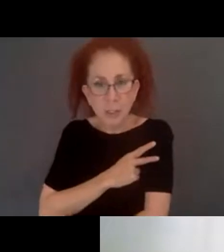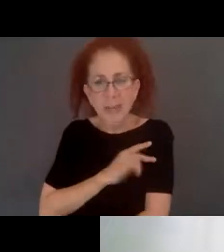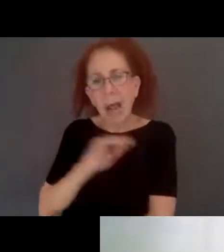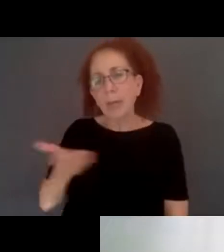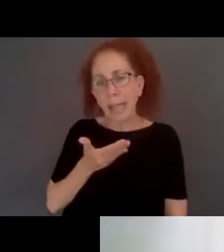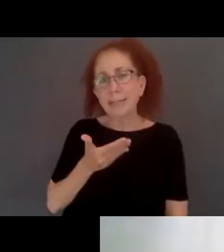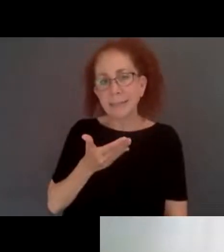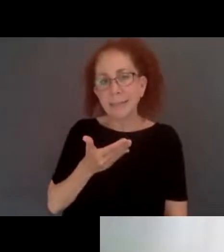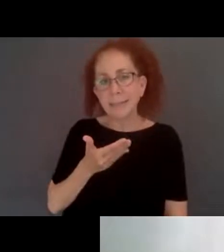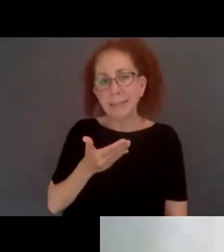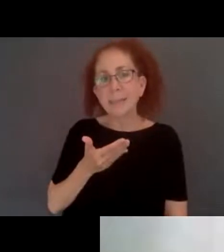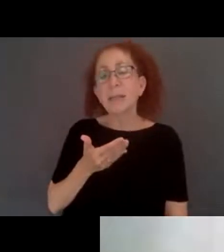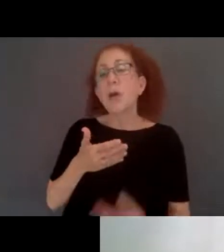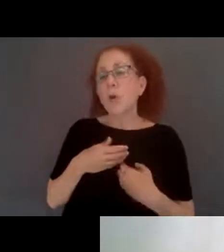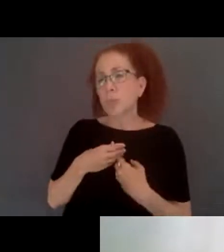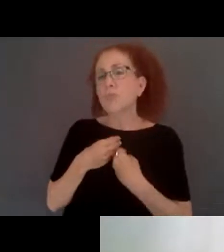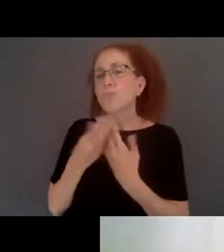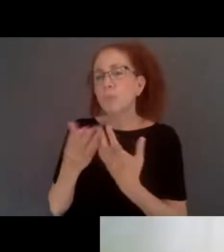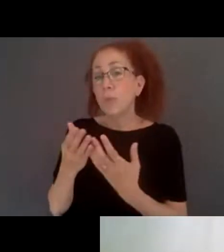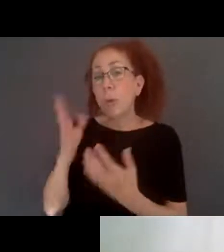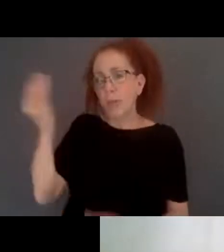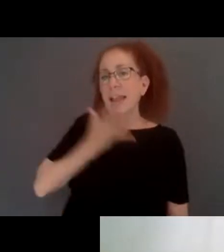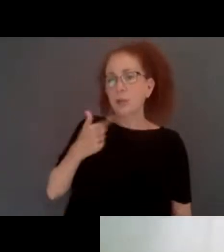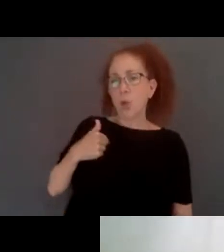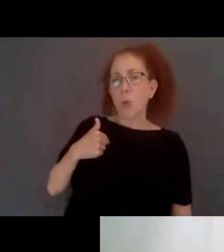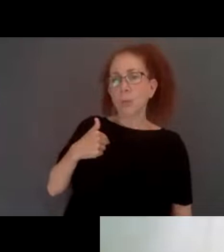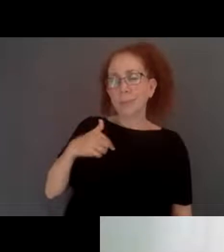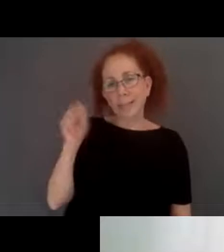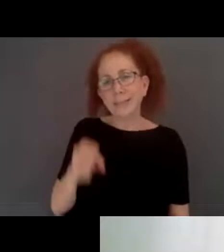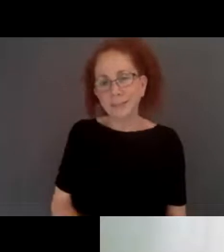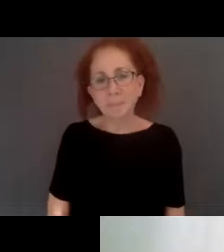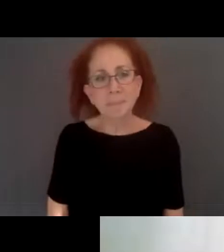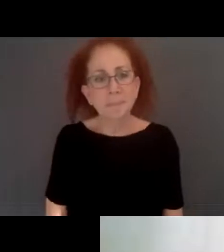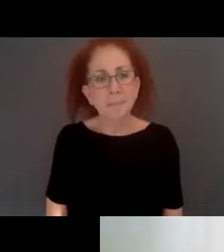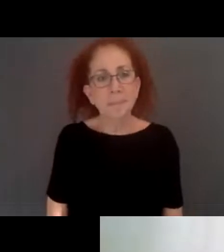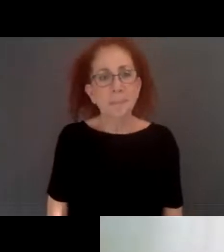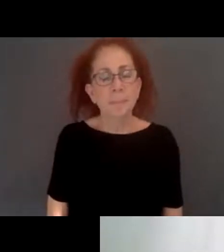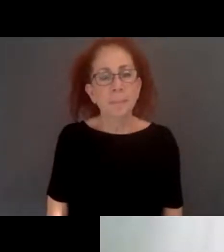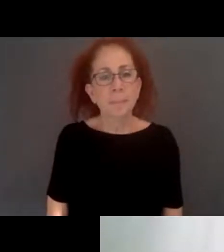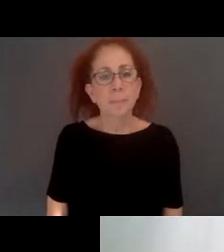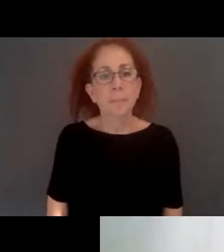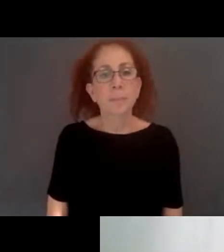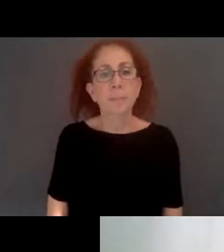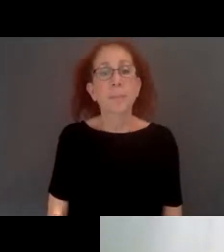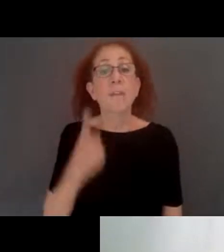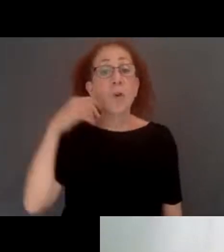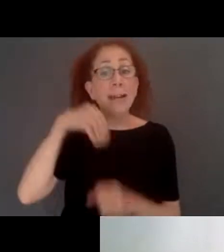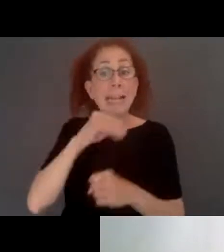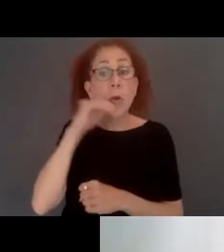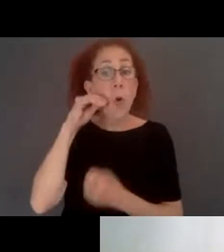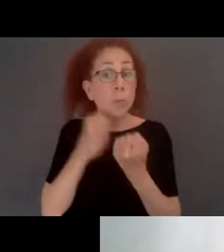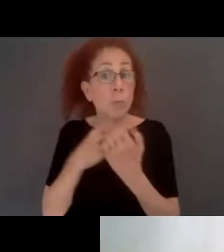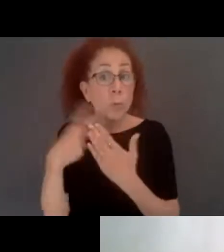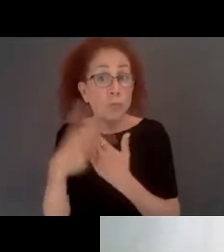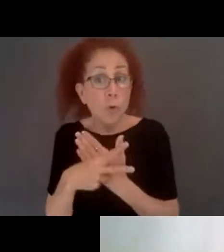coming, and they're providing that information to us. And yes. And in terms of the in-home supports program that's going to